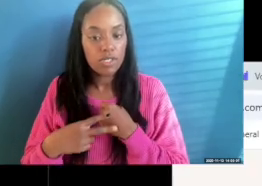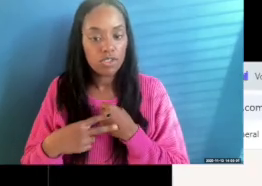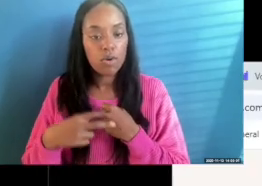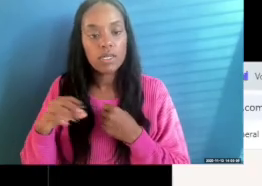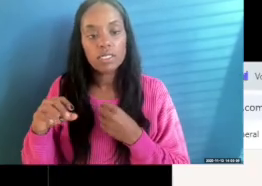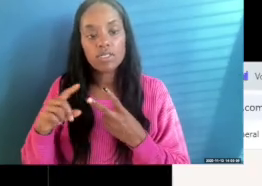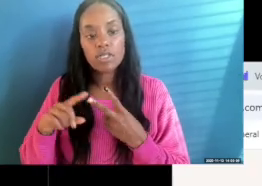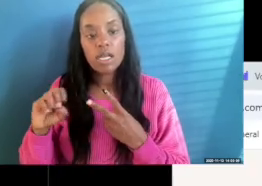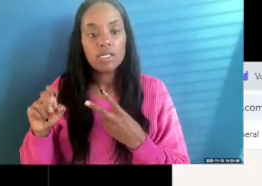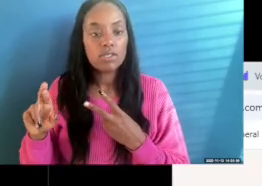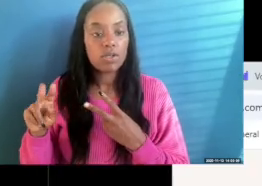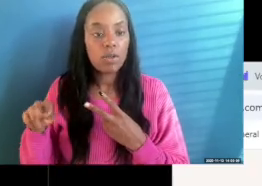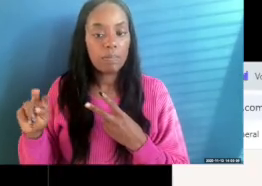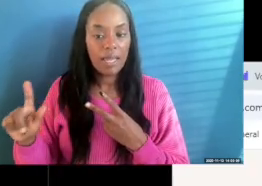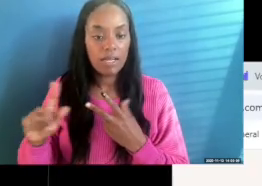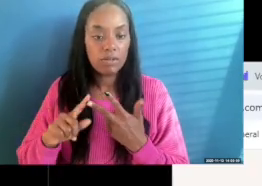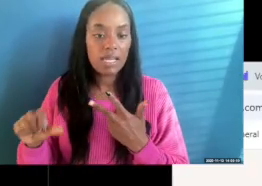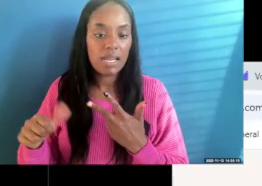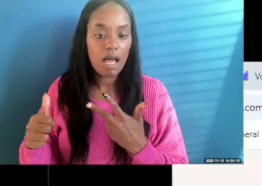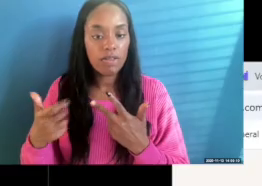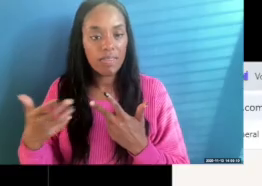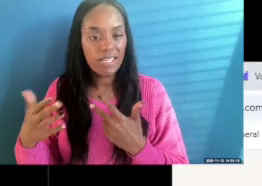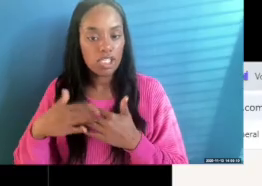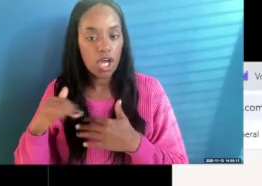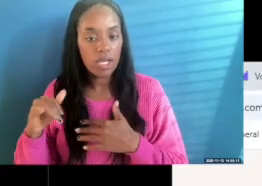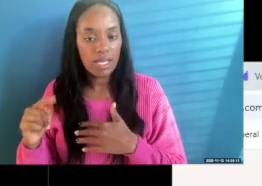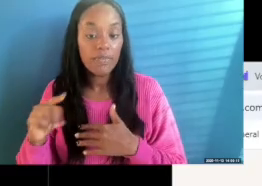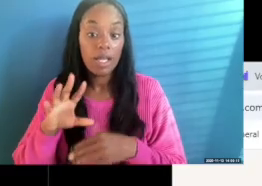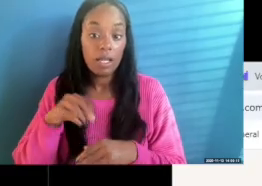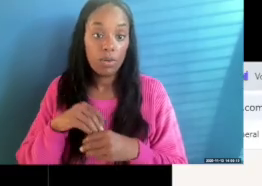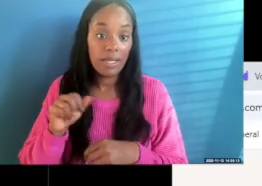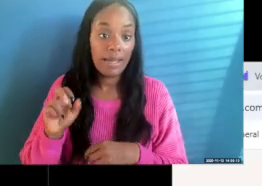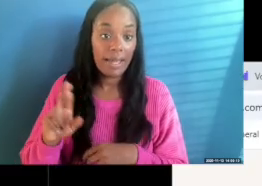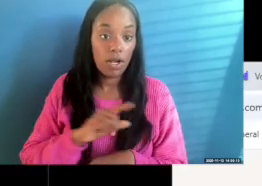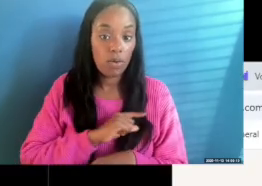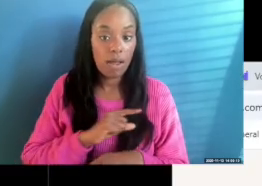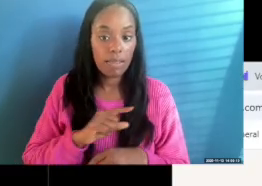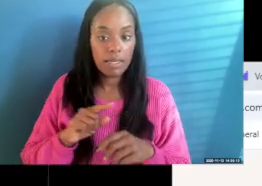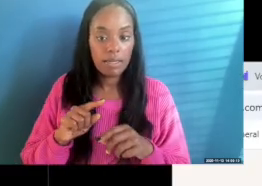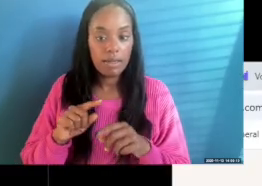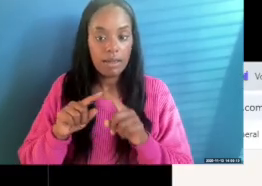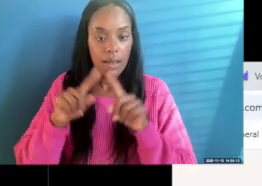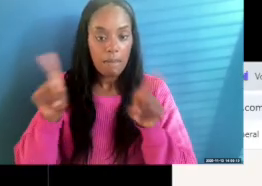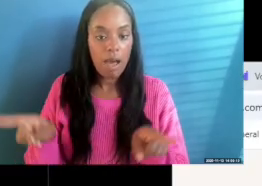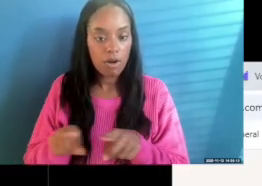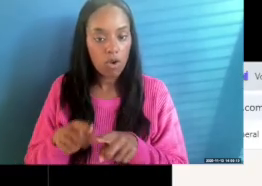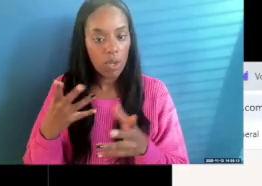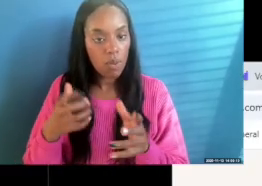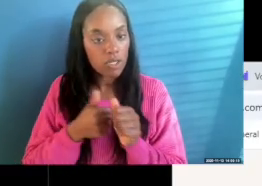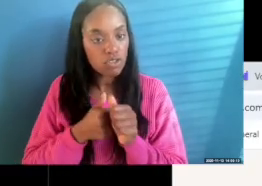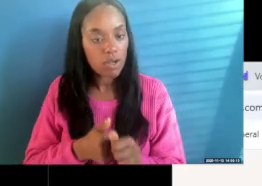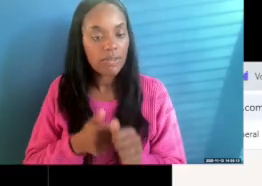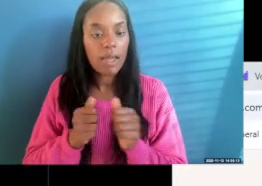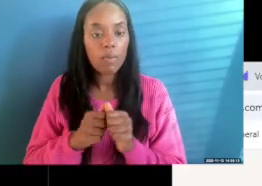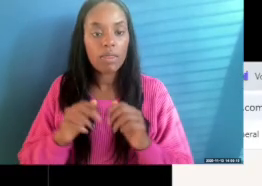diesel generators. We call it an IntelliTrailer. Basically, it's a heavy-duty shade trailer with good amount of